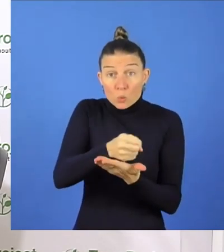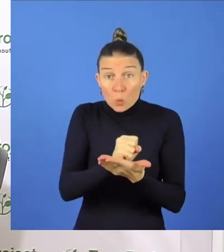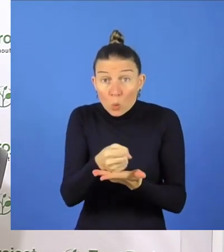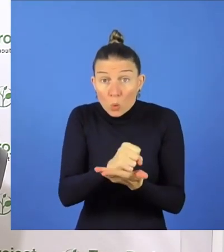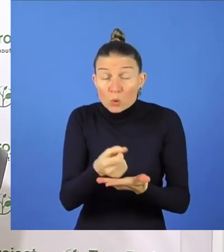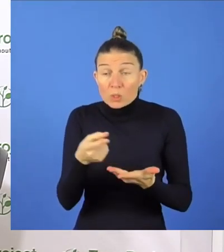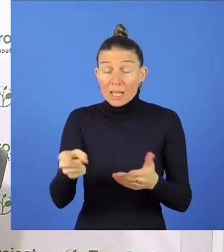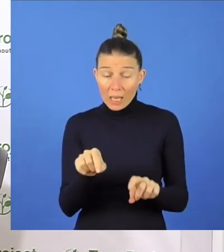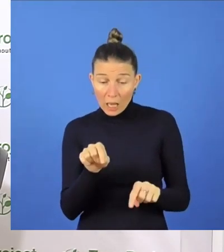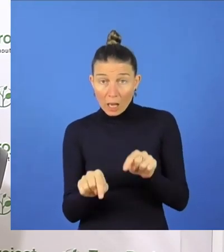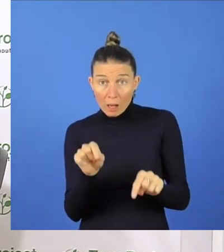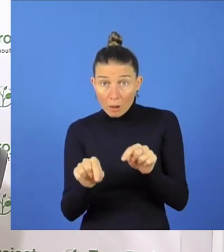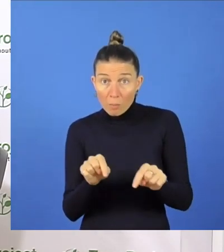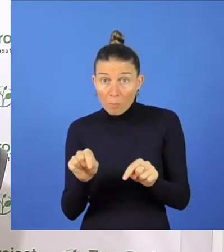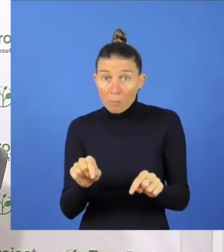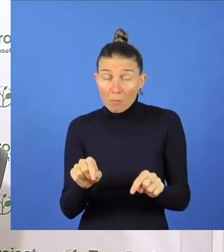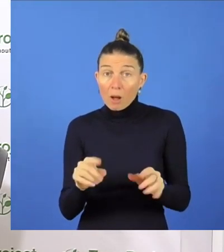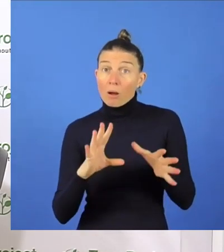they can